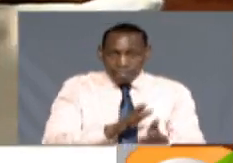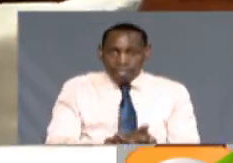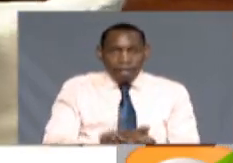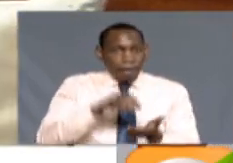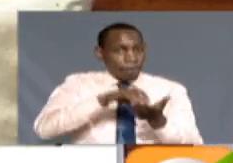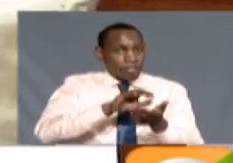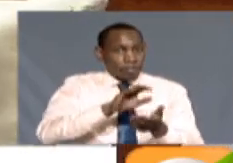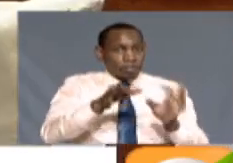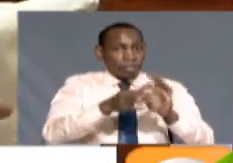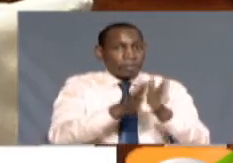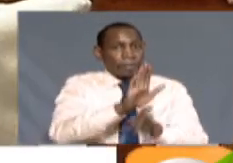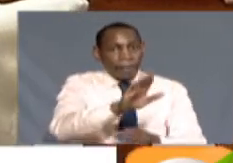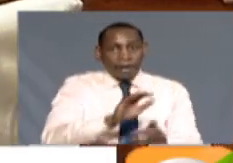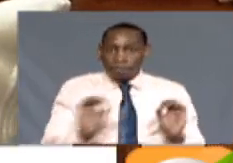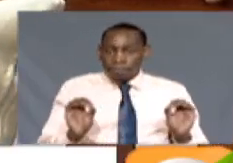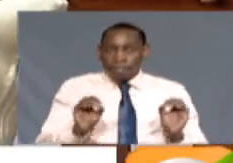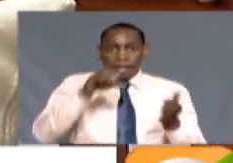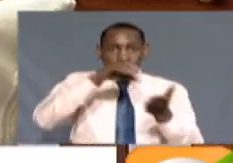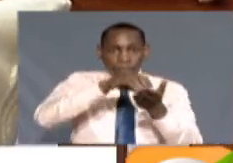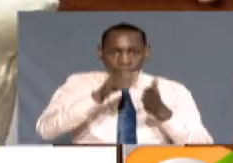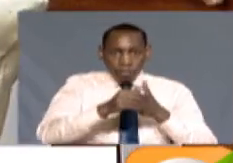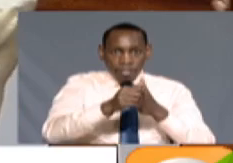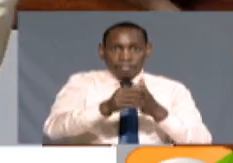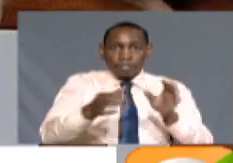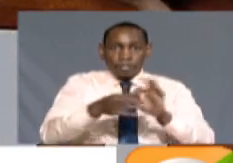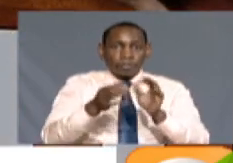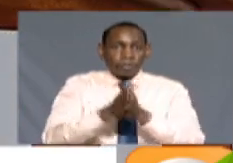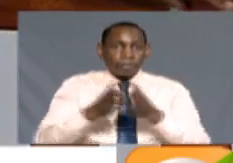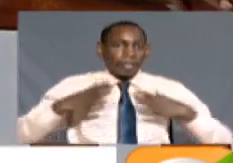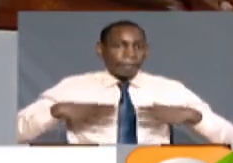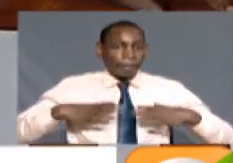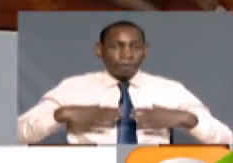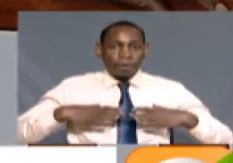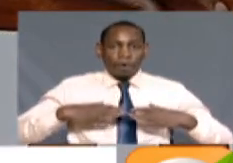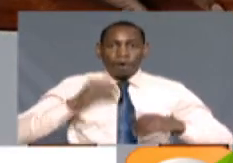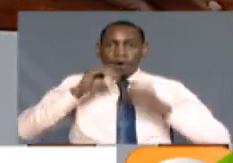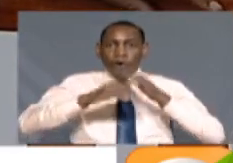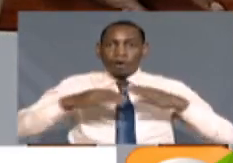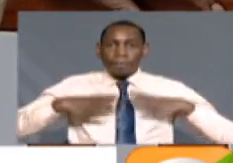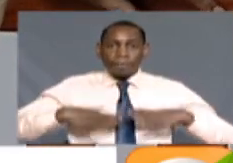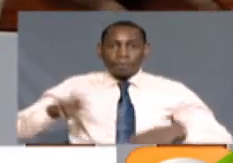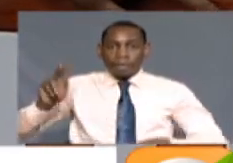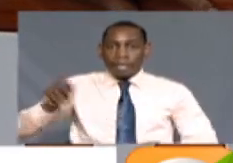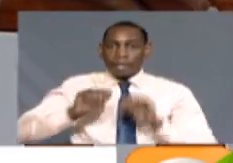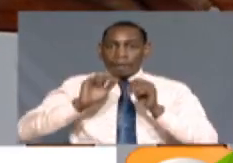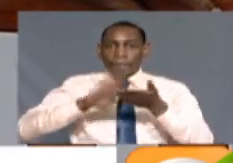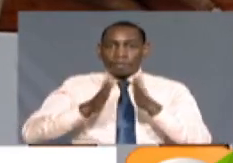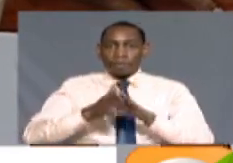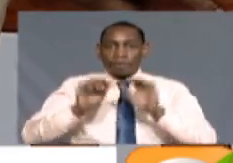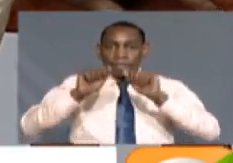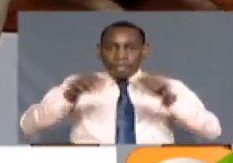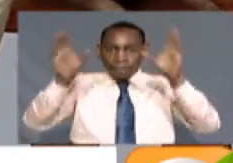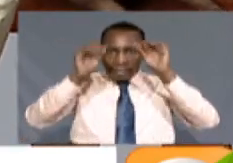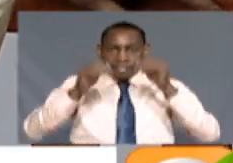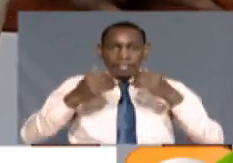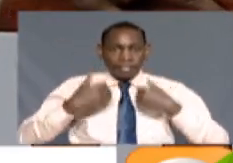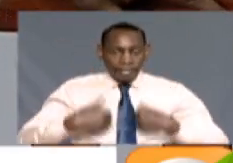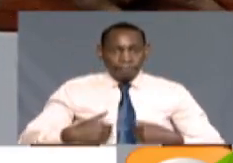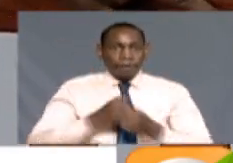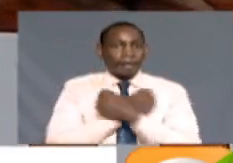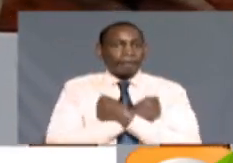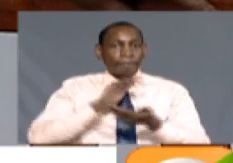your position. The position of leadership belongs to people. Everybody in Kenya would have been a president. I would have loved also to be a